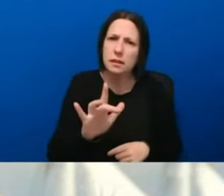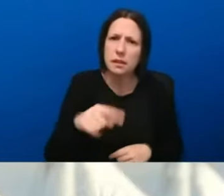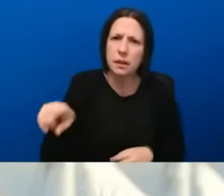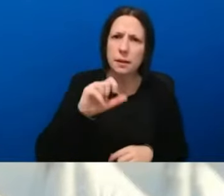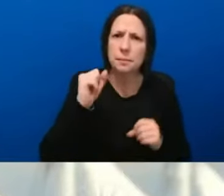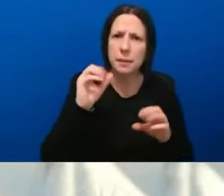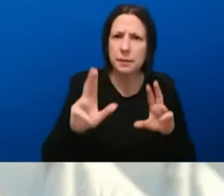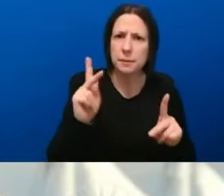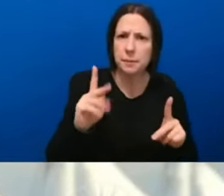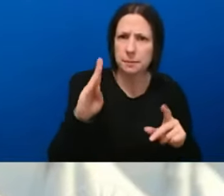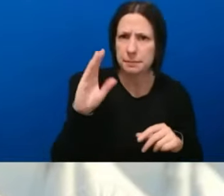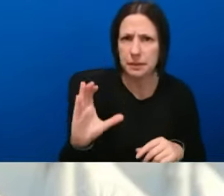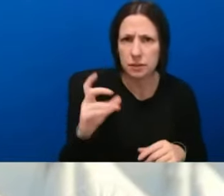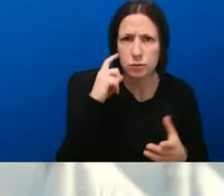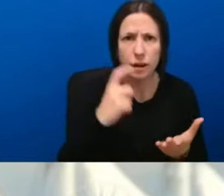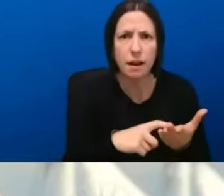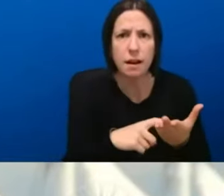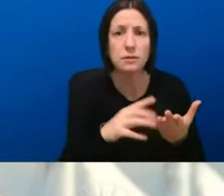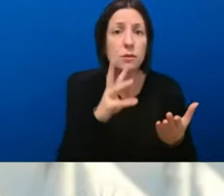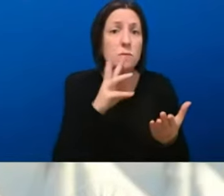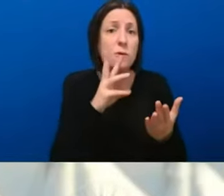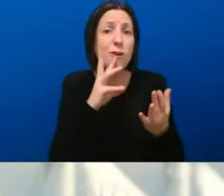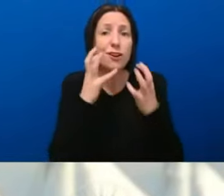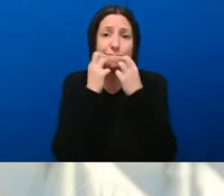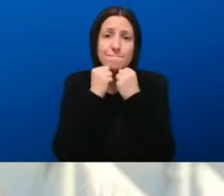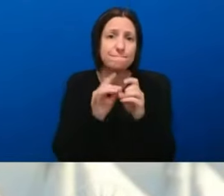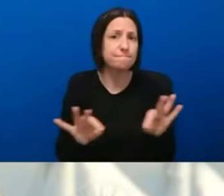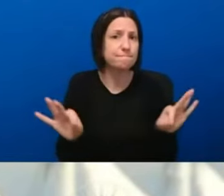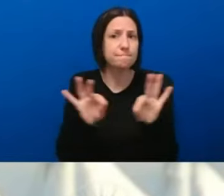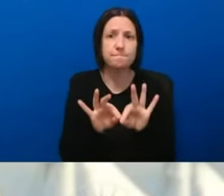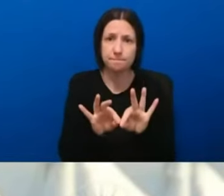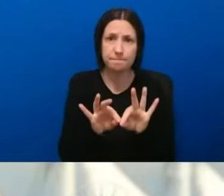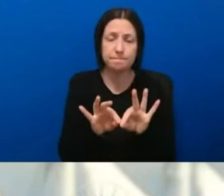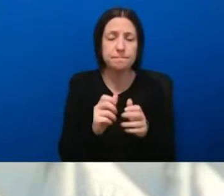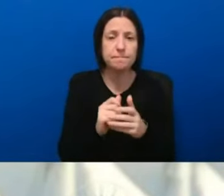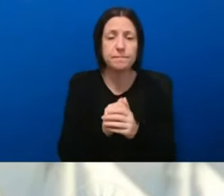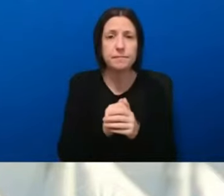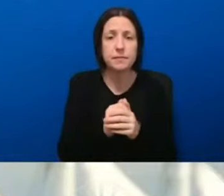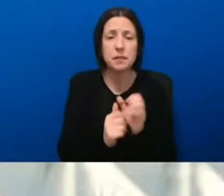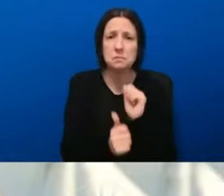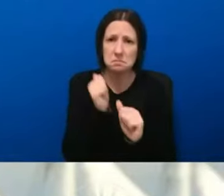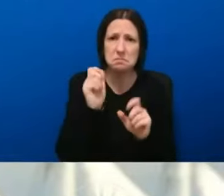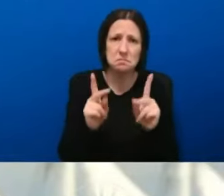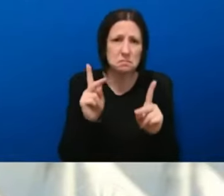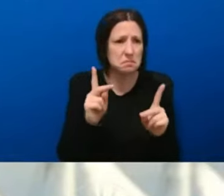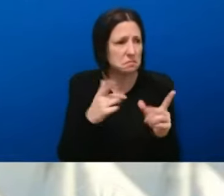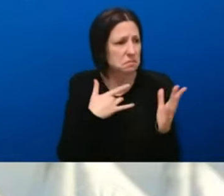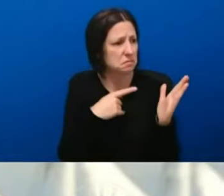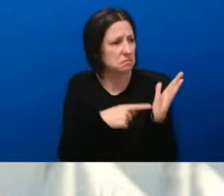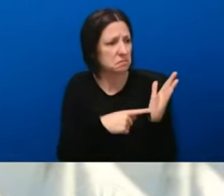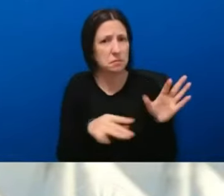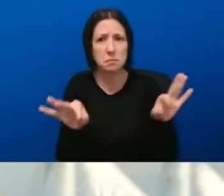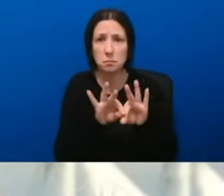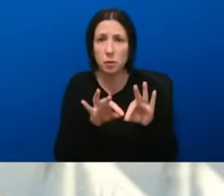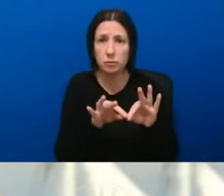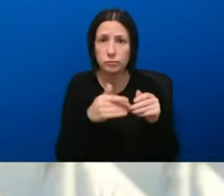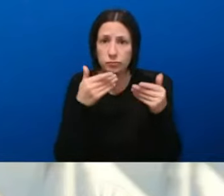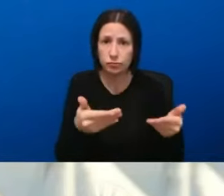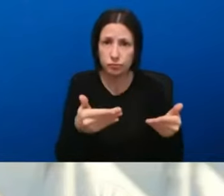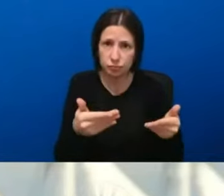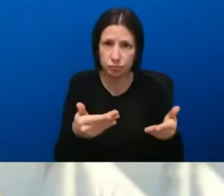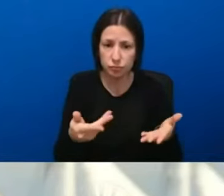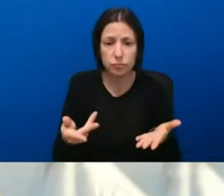province recognize the importance of water and the need to follow the regulation that's been put in